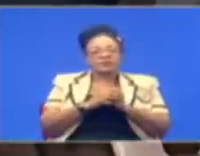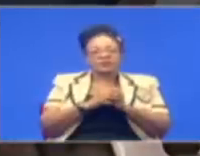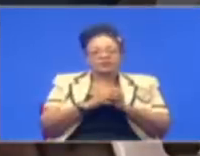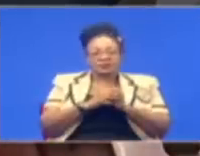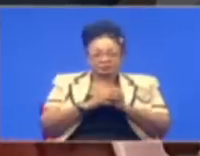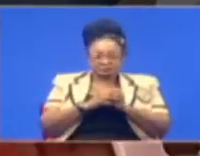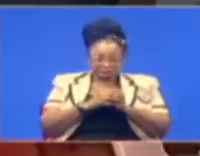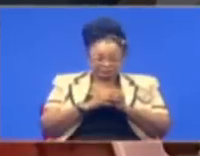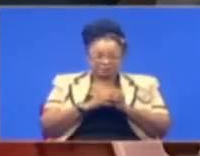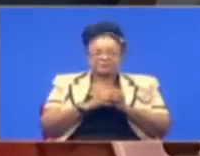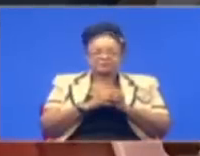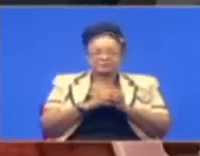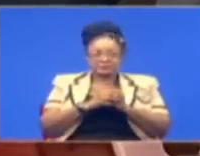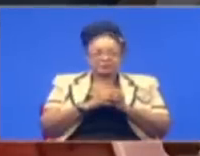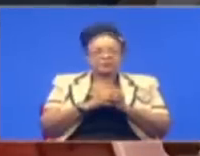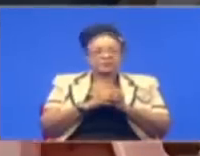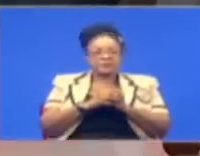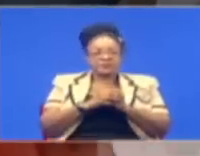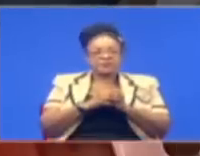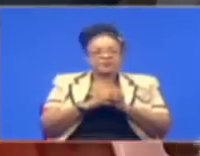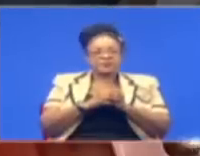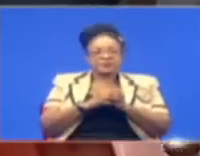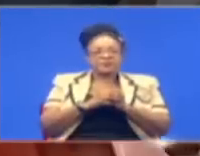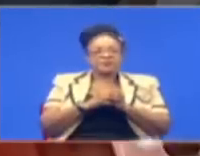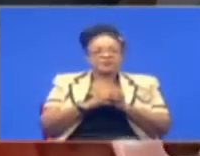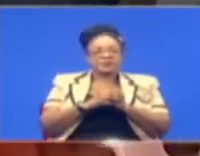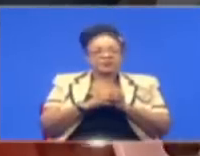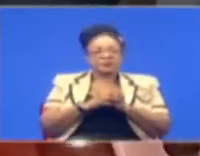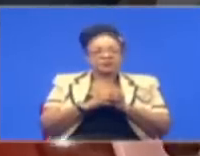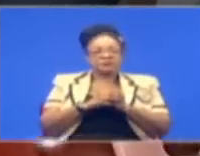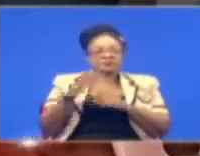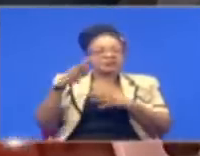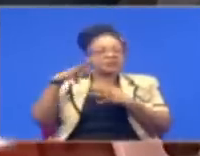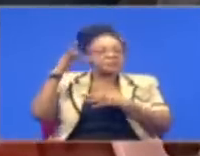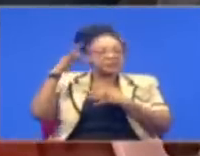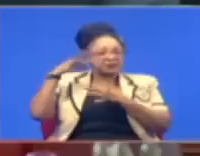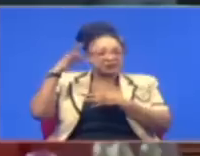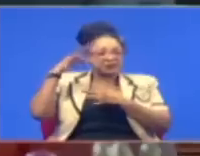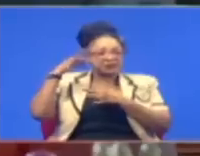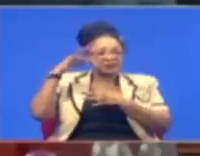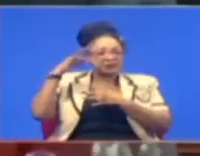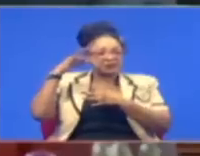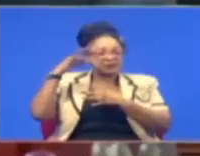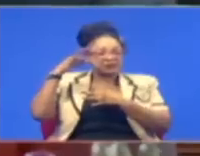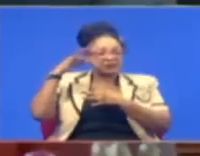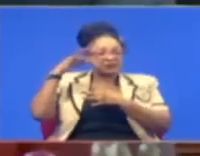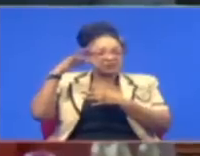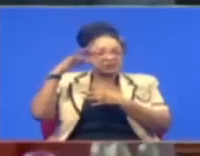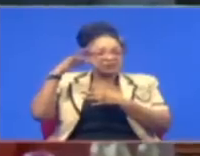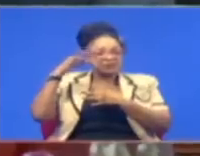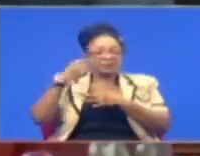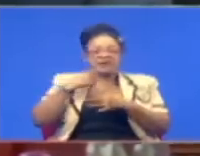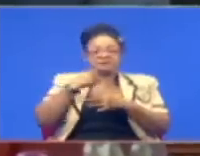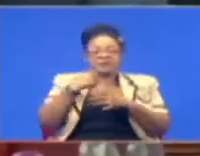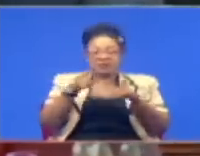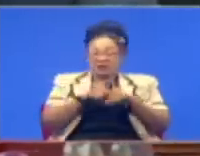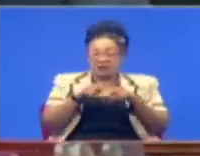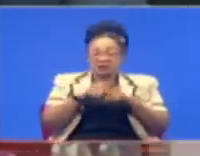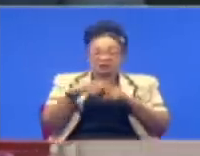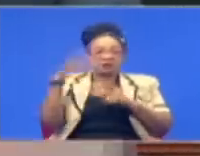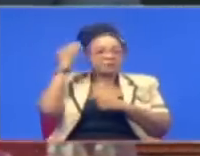Yes, my lord. And this goes, depends really from, now I speak as a practitioner,